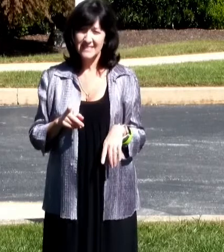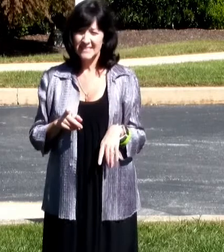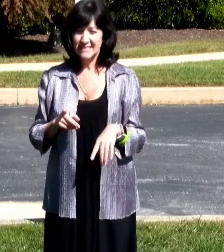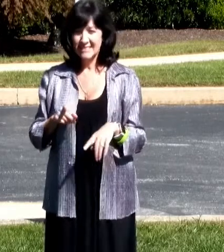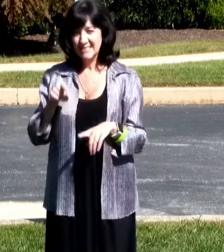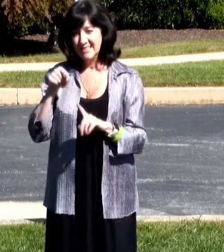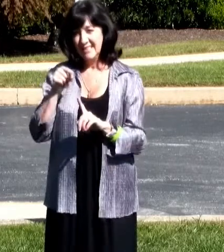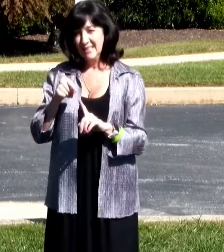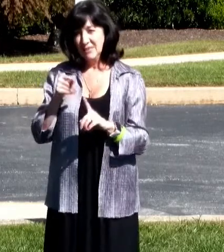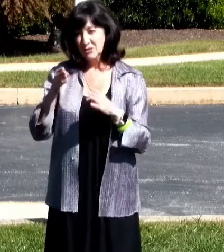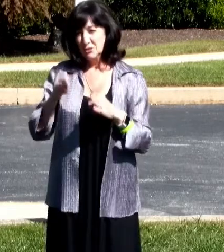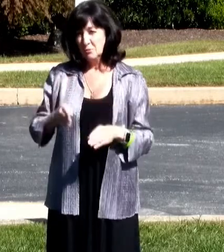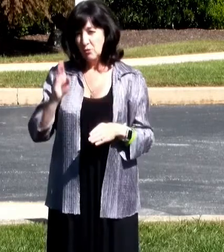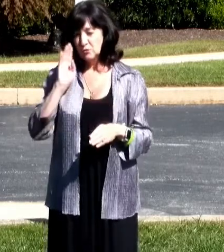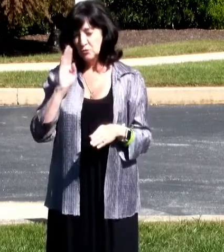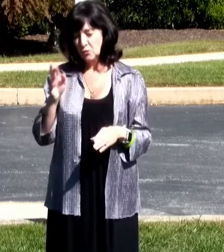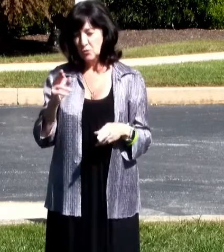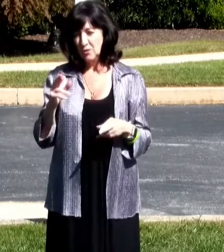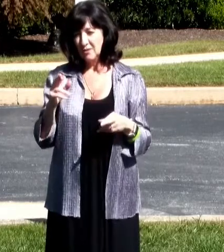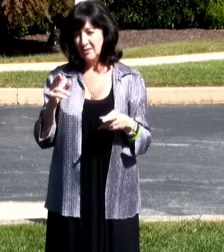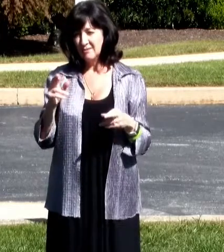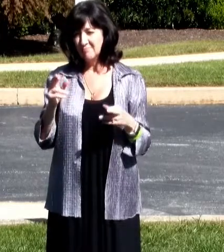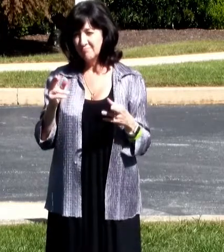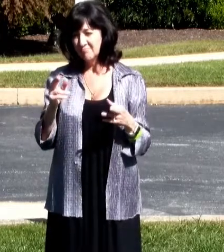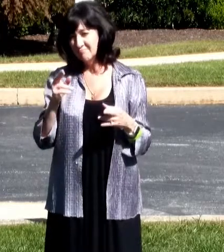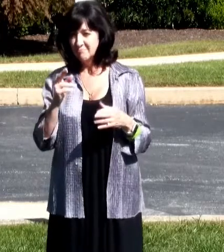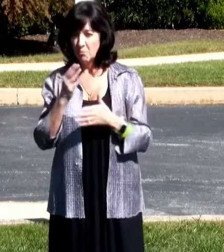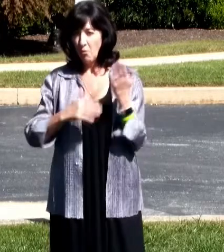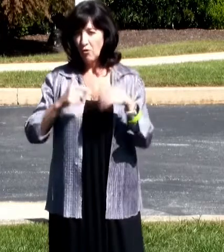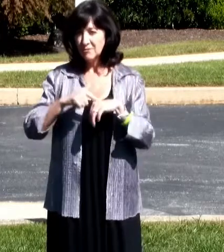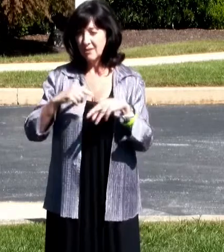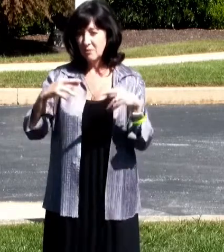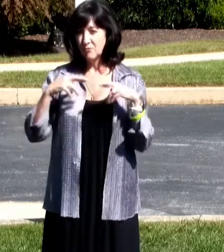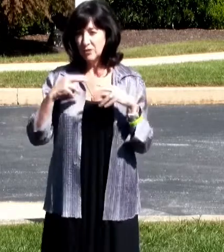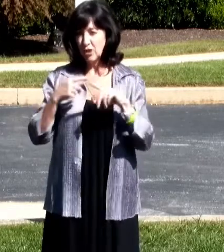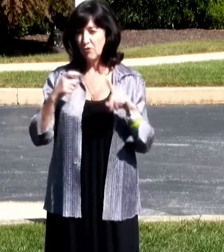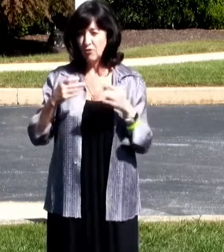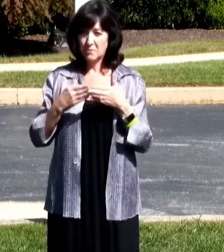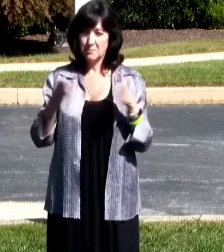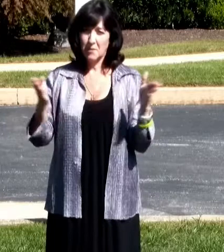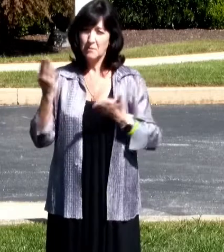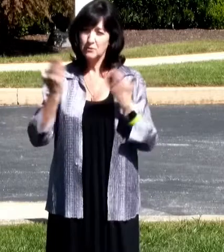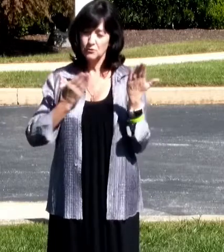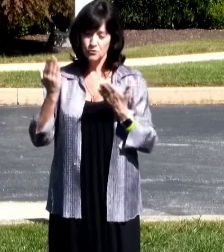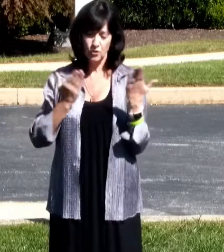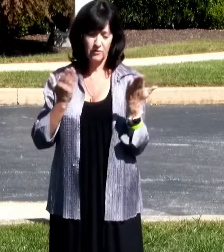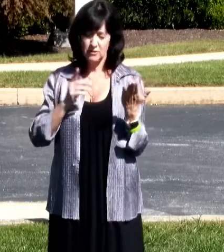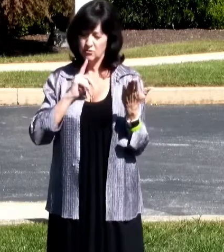semi-retiring from public office. I just can't tell you what a great person he has been to work with.